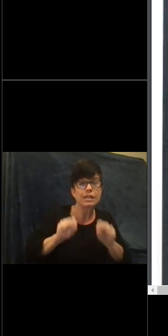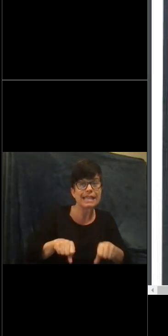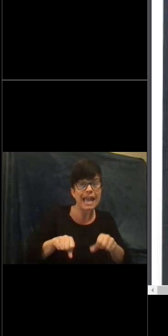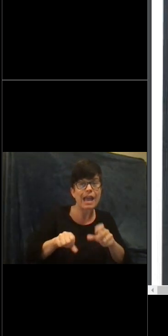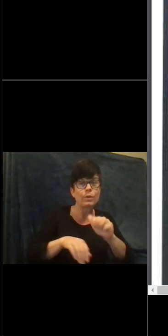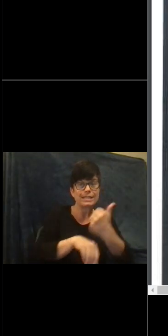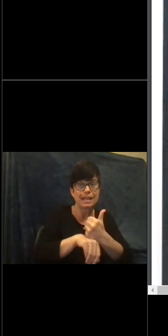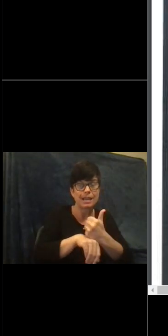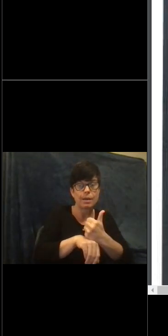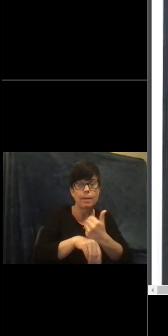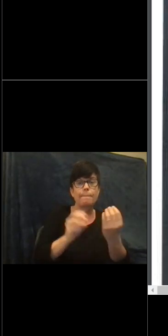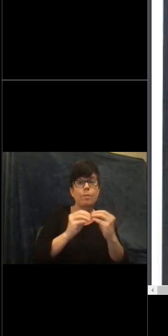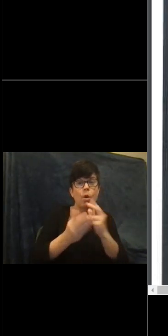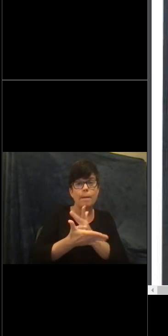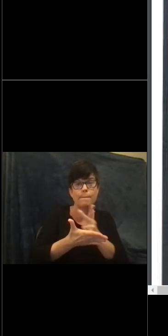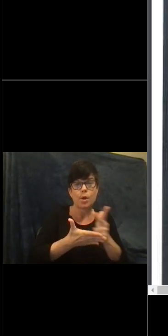do